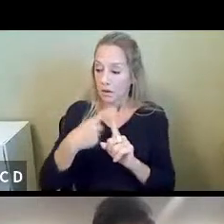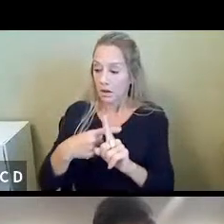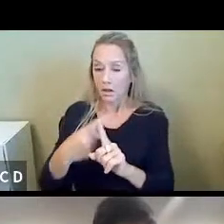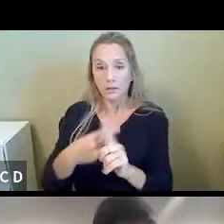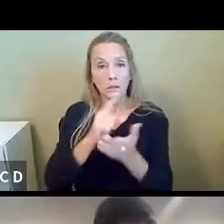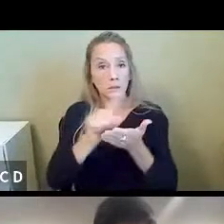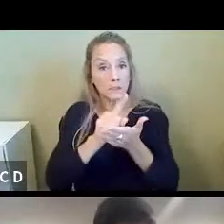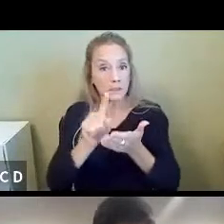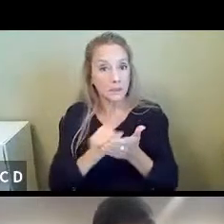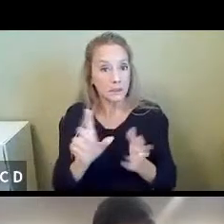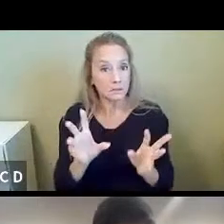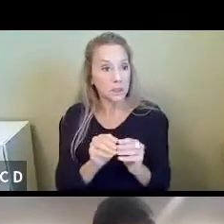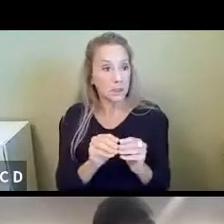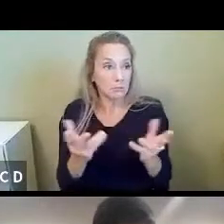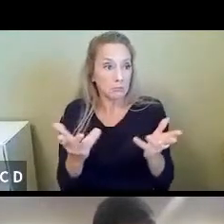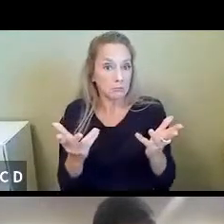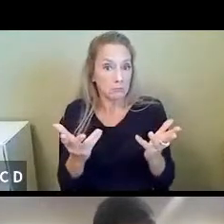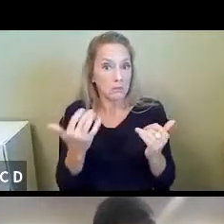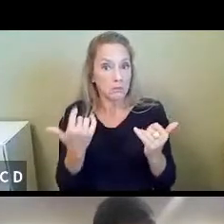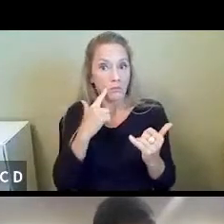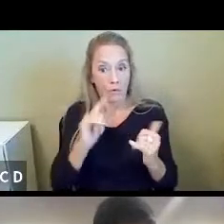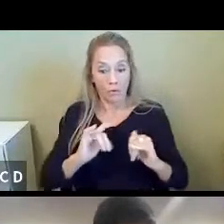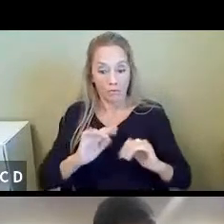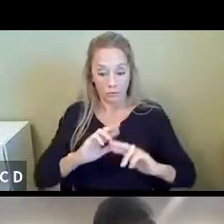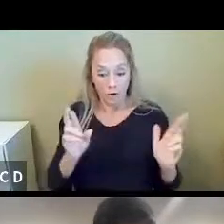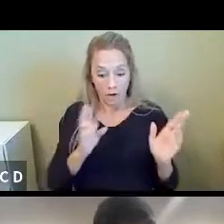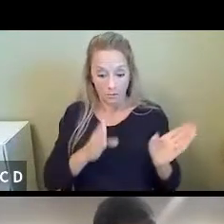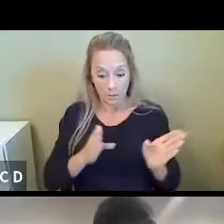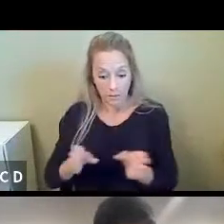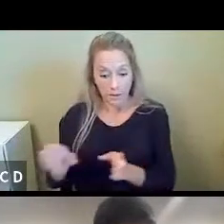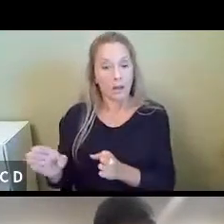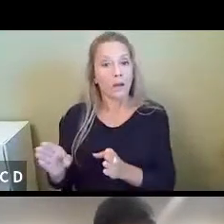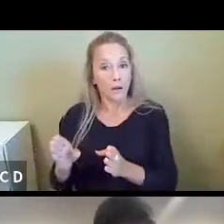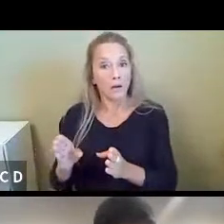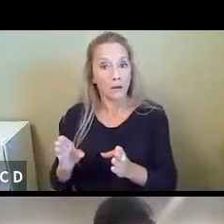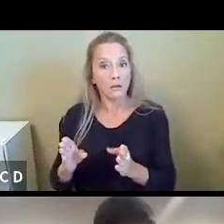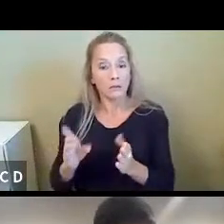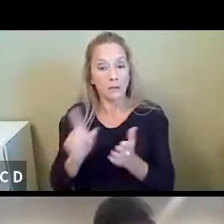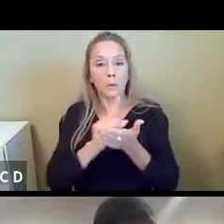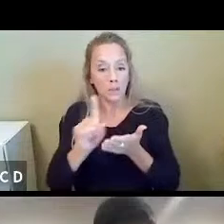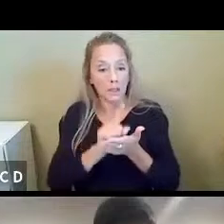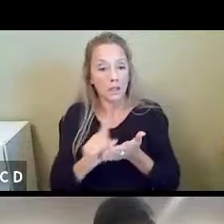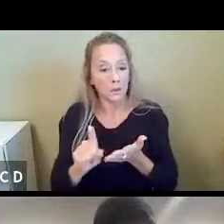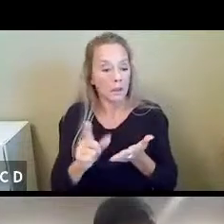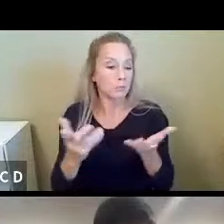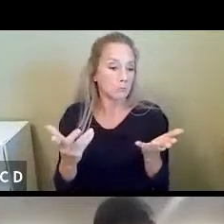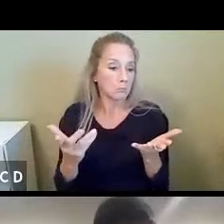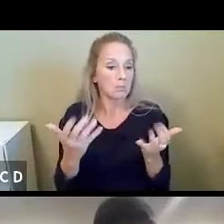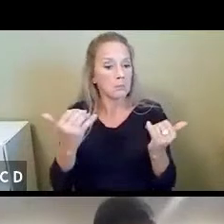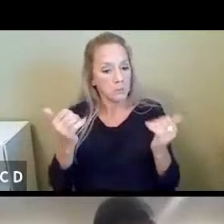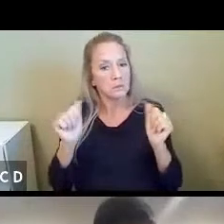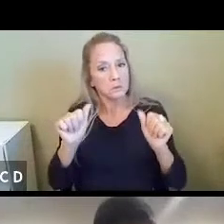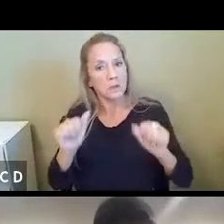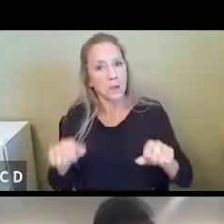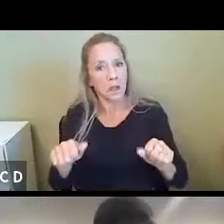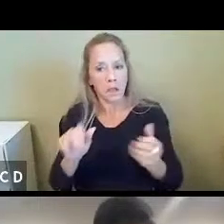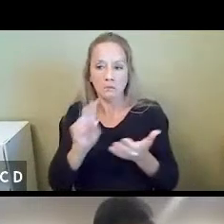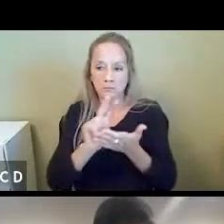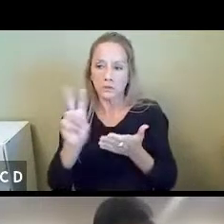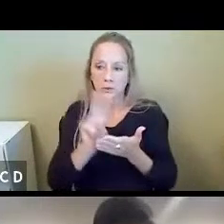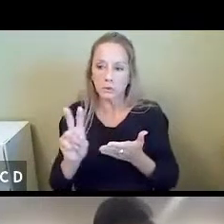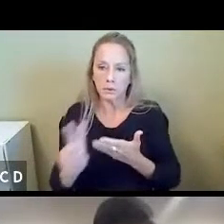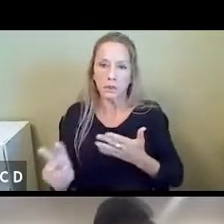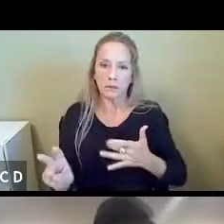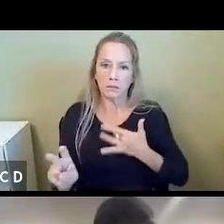be properly prepared for this, the churn of every week versus every two. I mean, there's multiple reasons why I think that